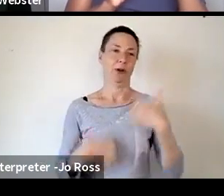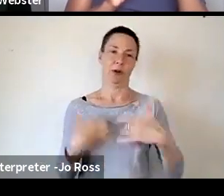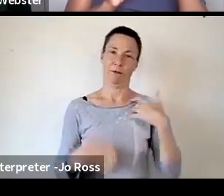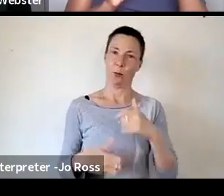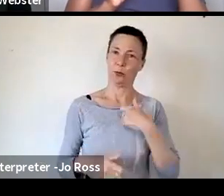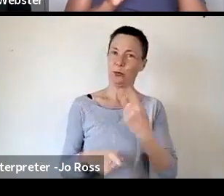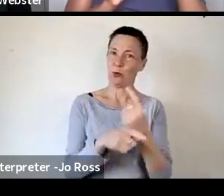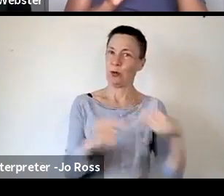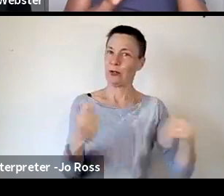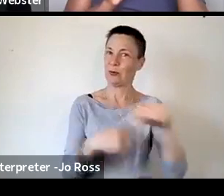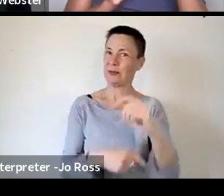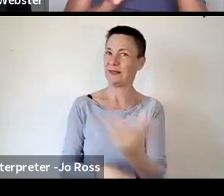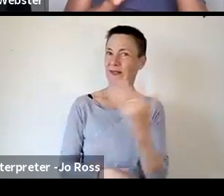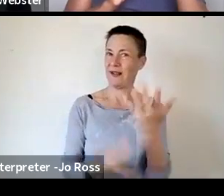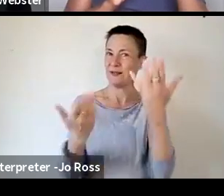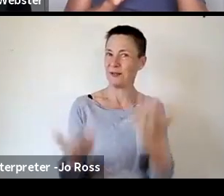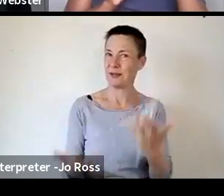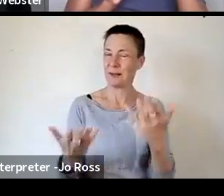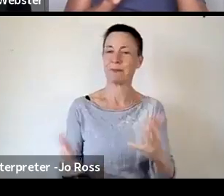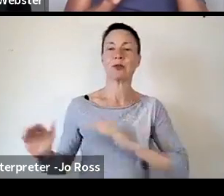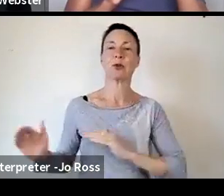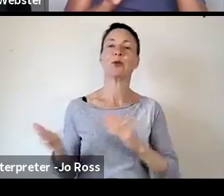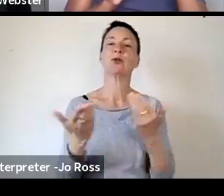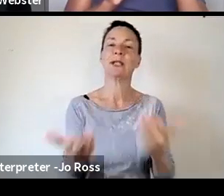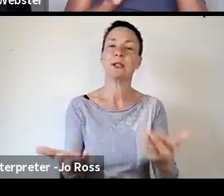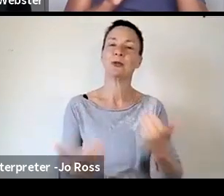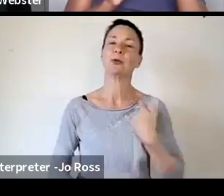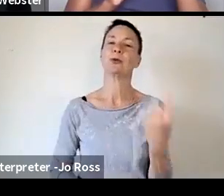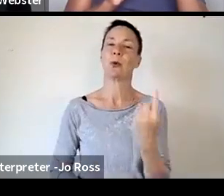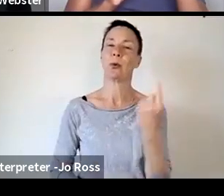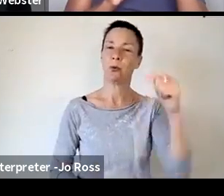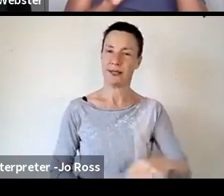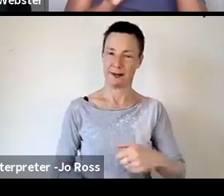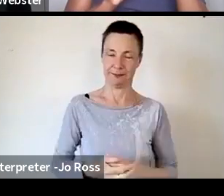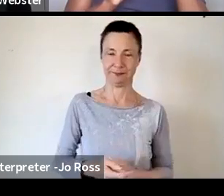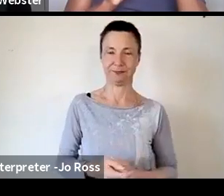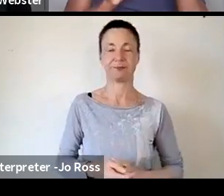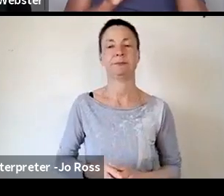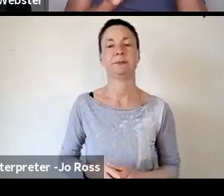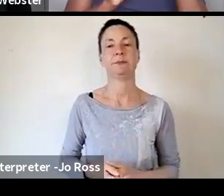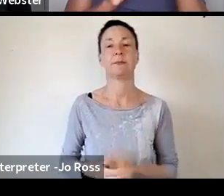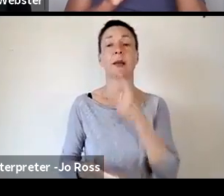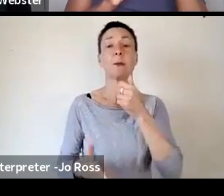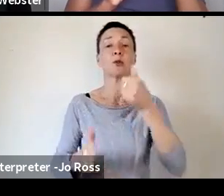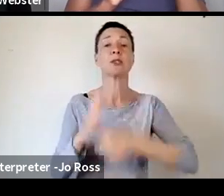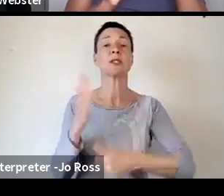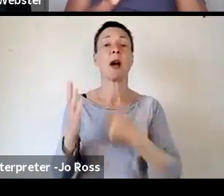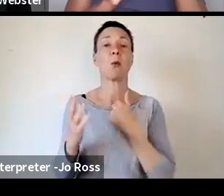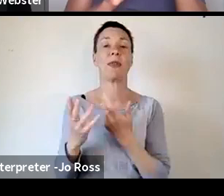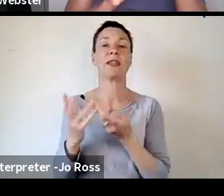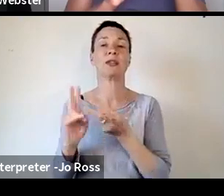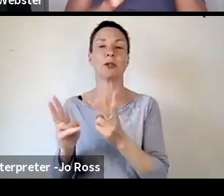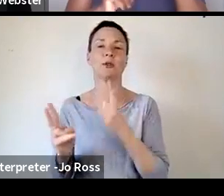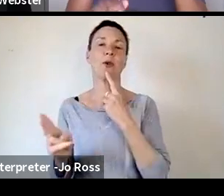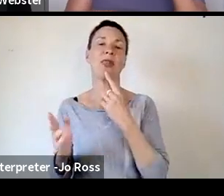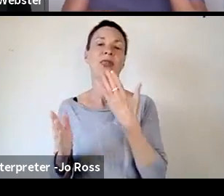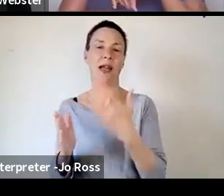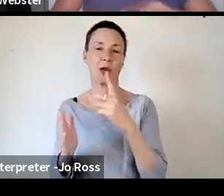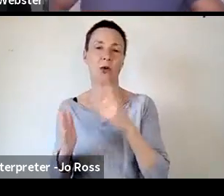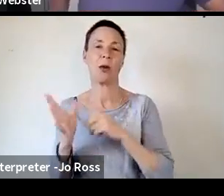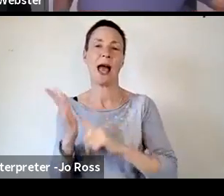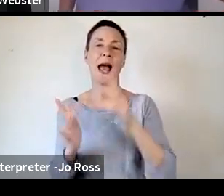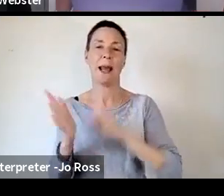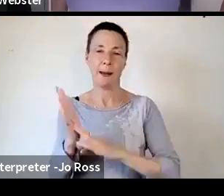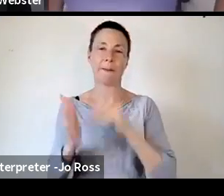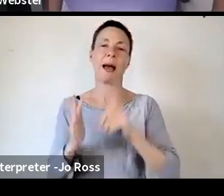talking to these guys. So to introduce our guests, I'm going to start with our interpreters. So thank you, Alan